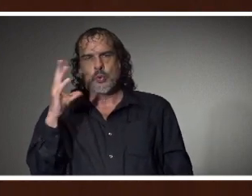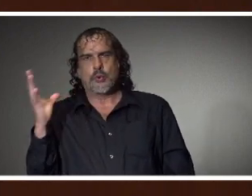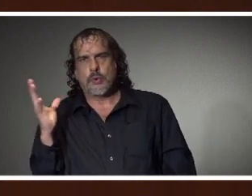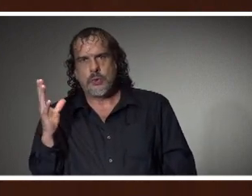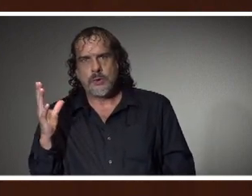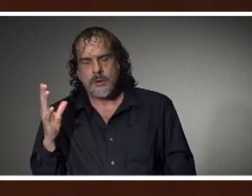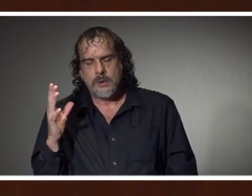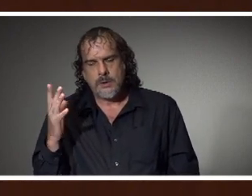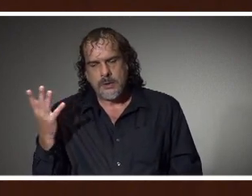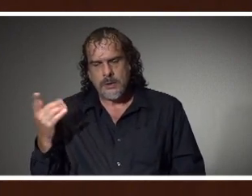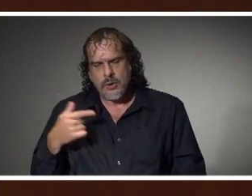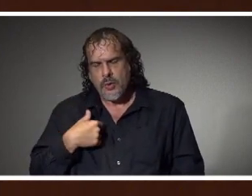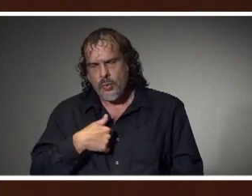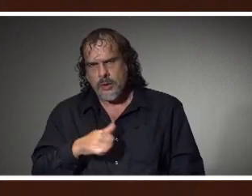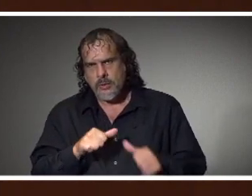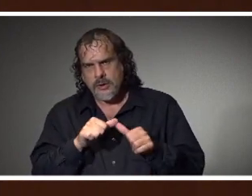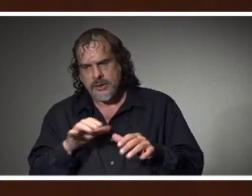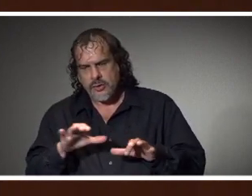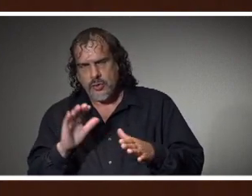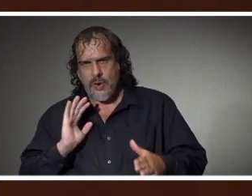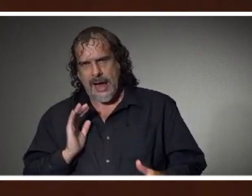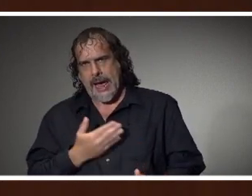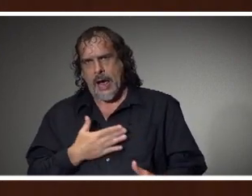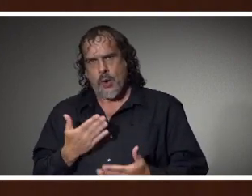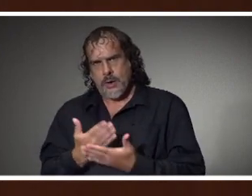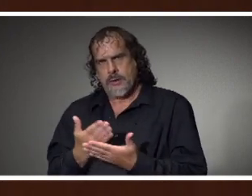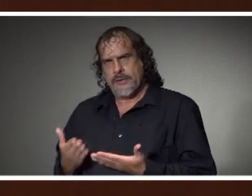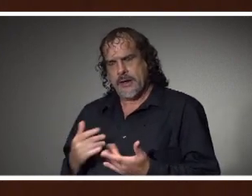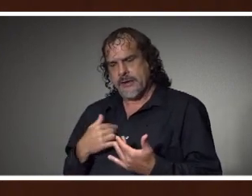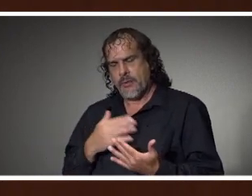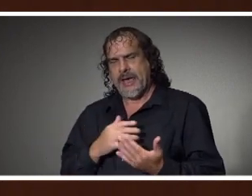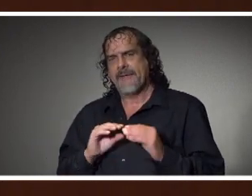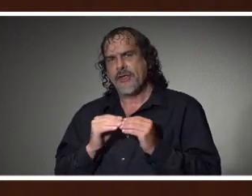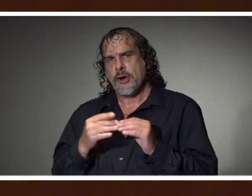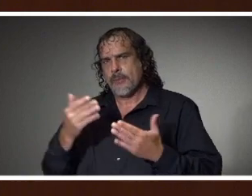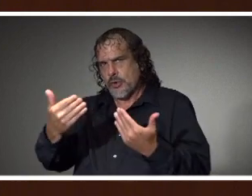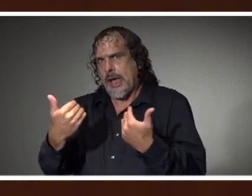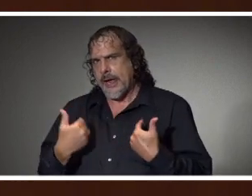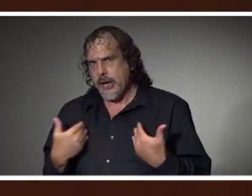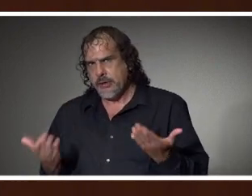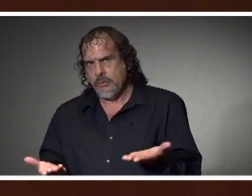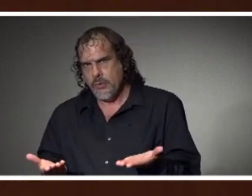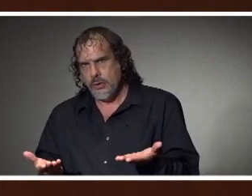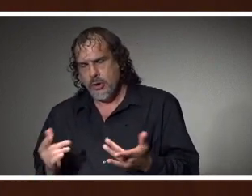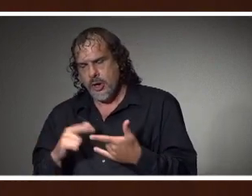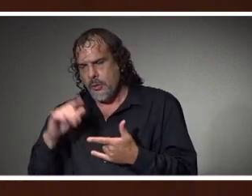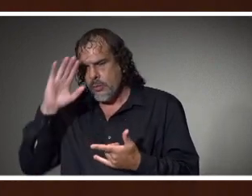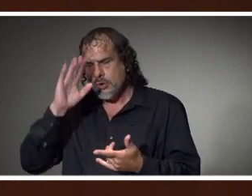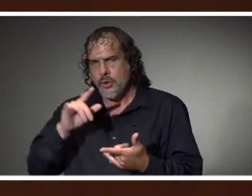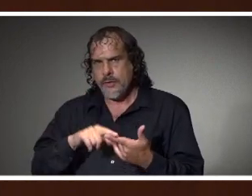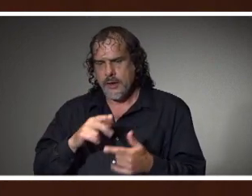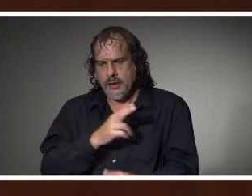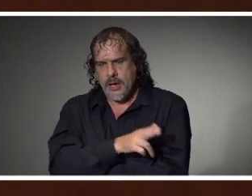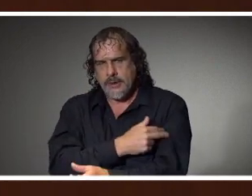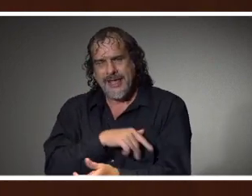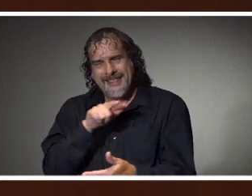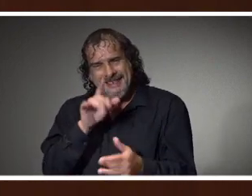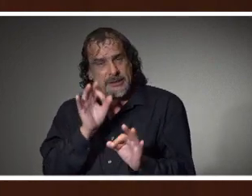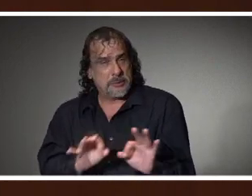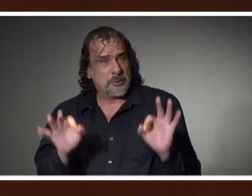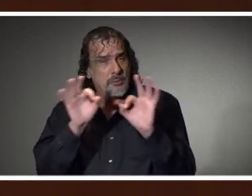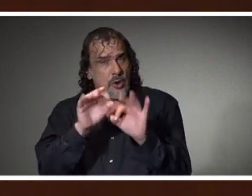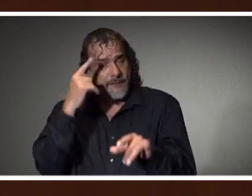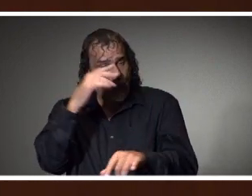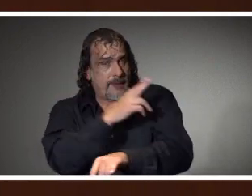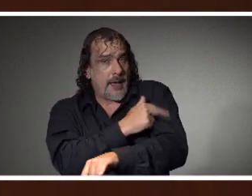But, you know, we'll continue to do our thing so that we have the data and we know that our hospitals will. This is something that's very important, I think, for our